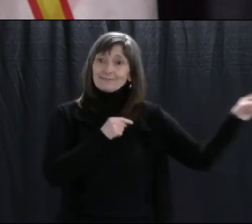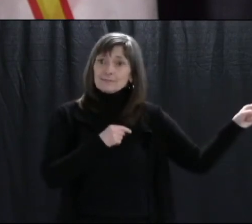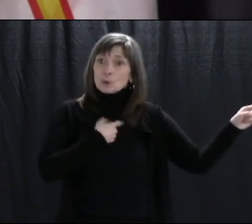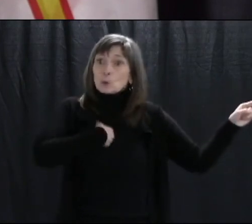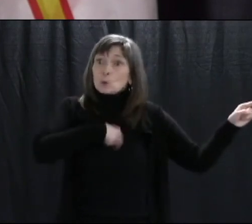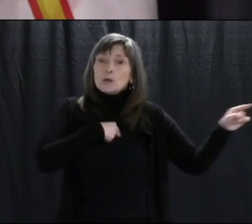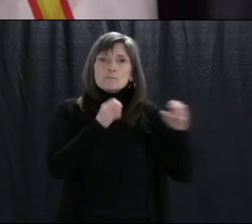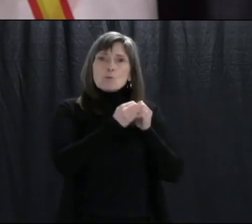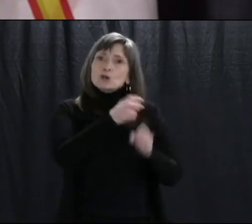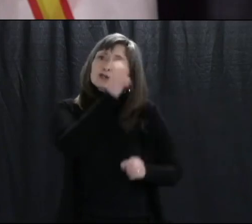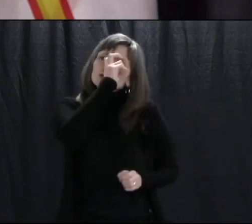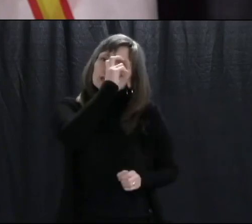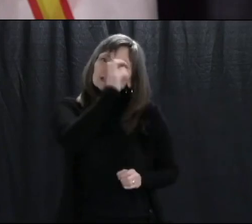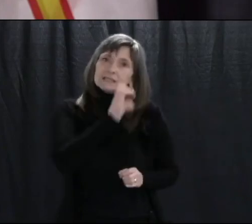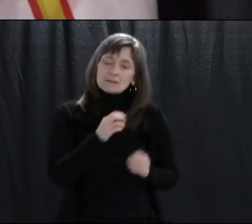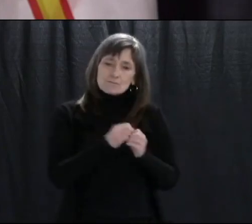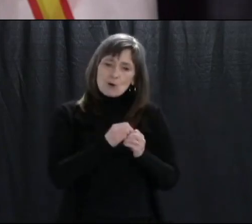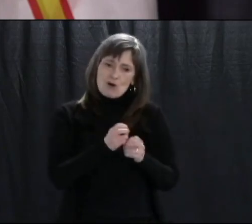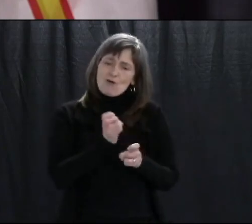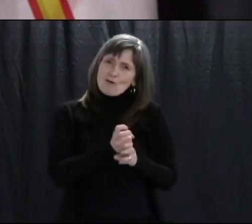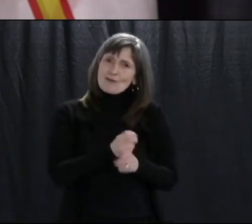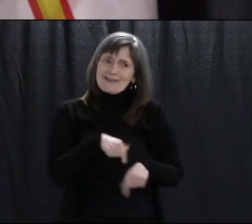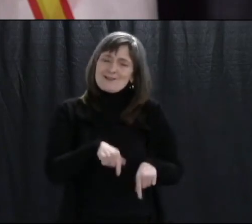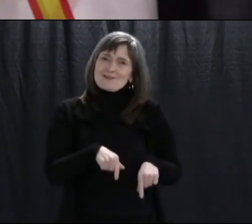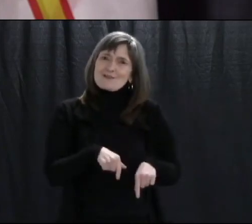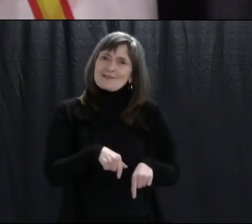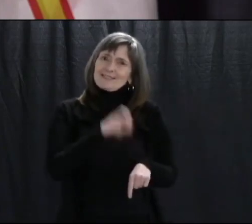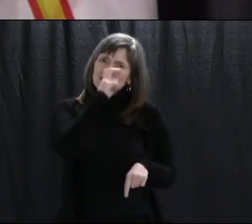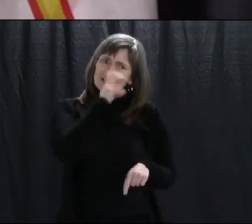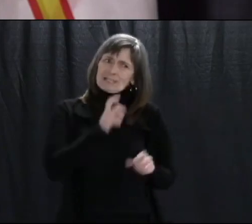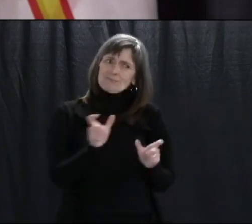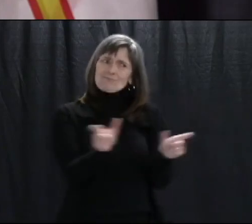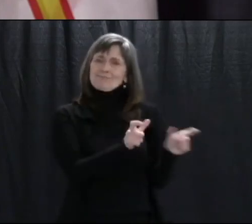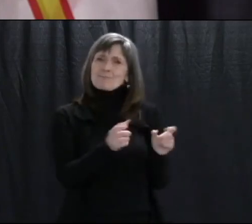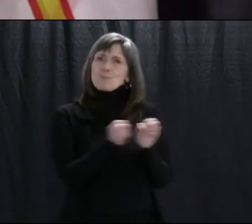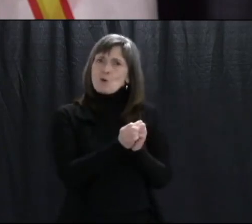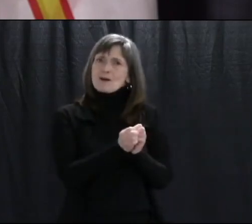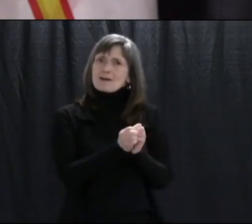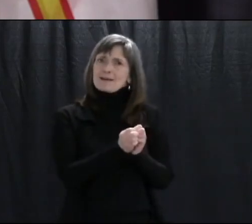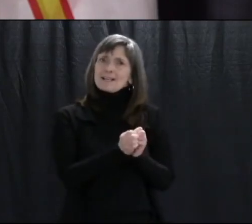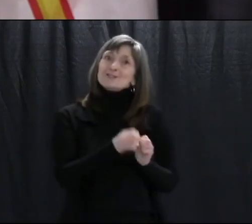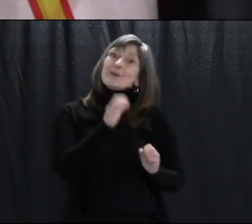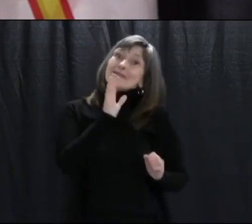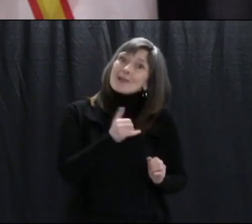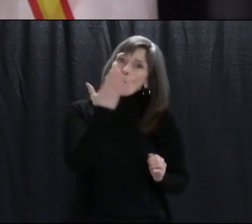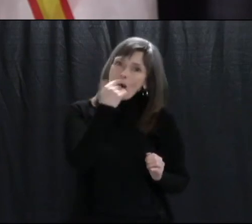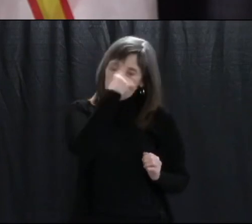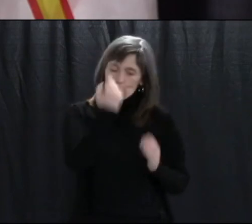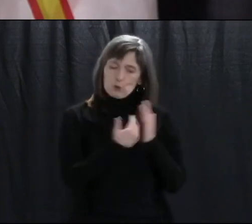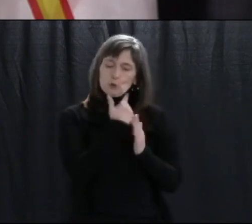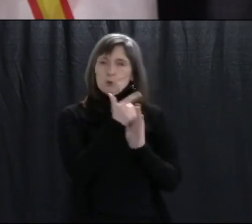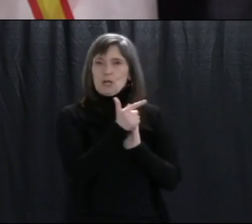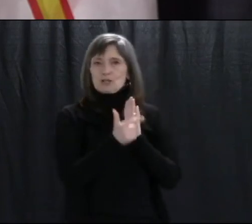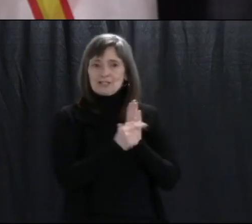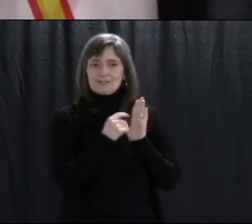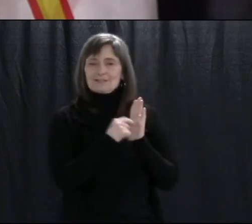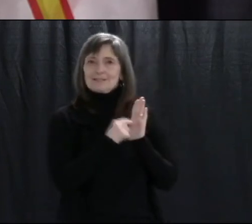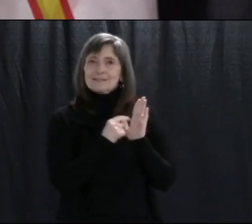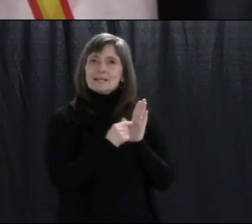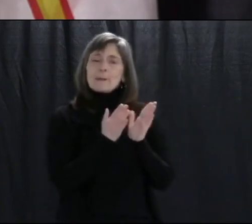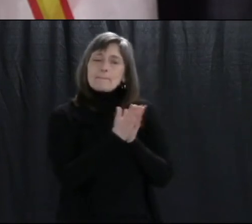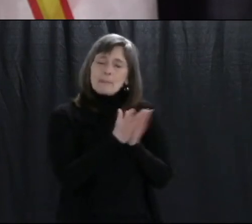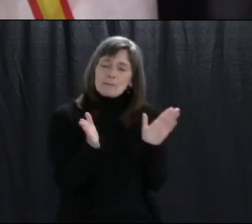some more aggressive steps than some of the other provinces are already. So we are able to do, with this piece of legislation that the minister